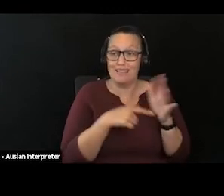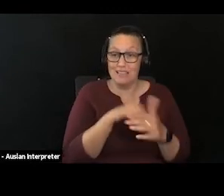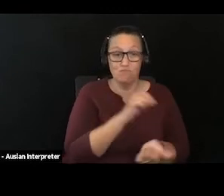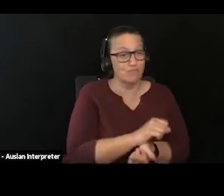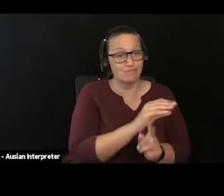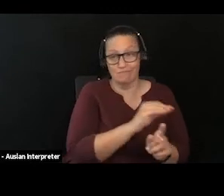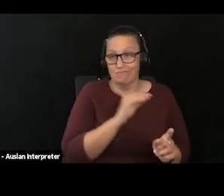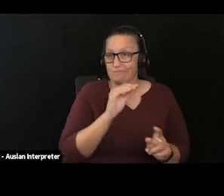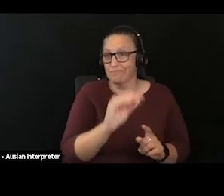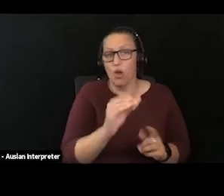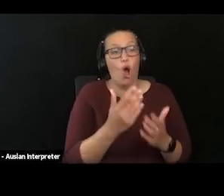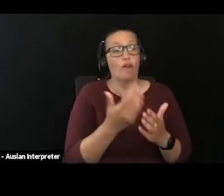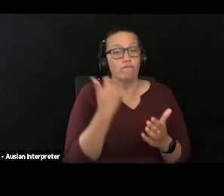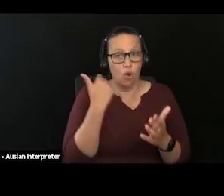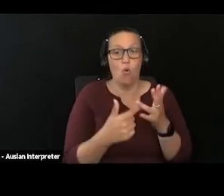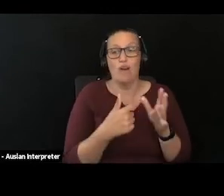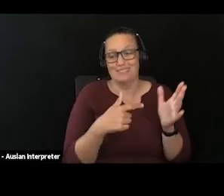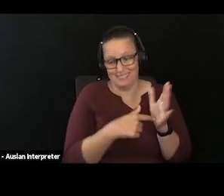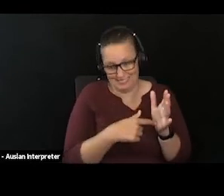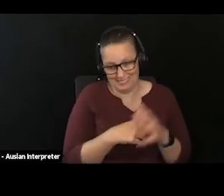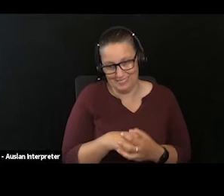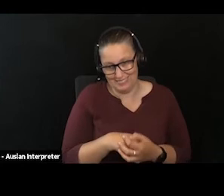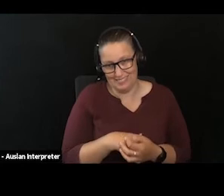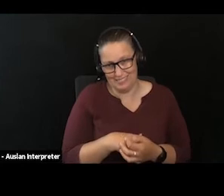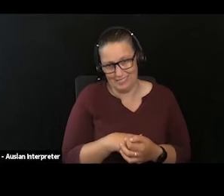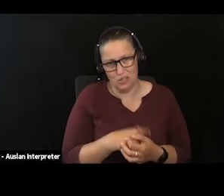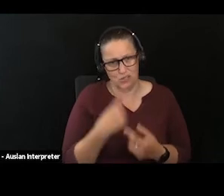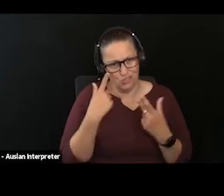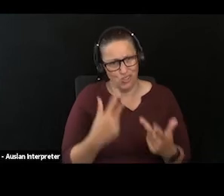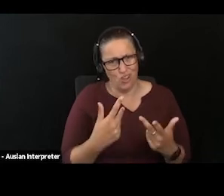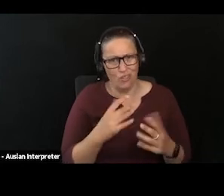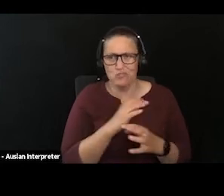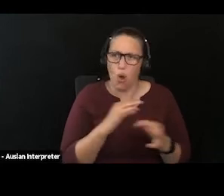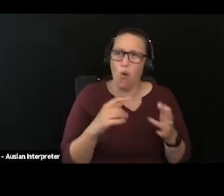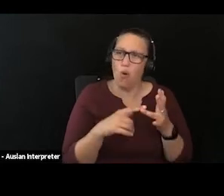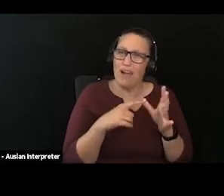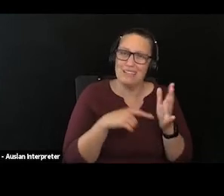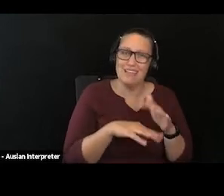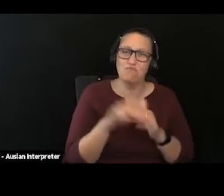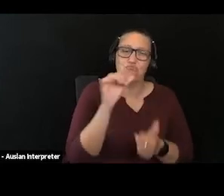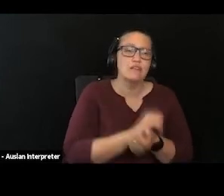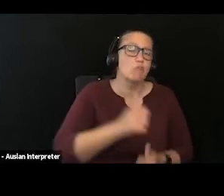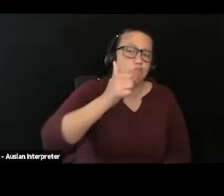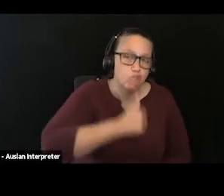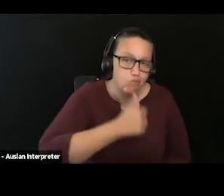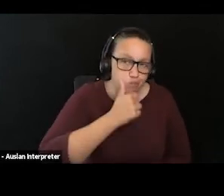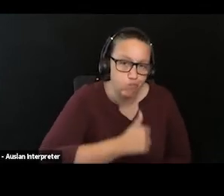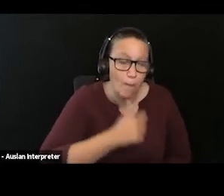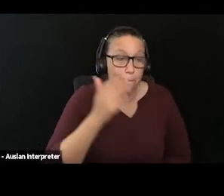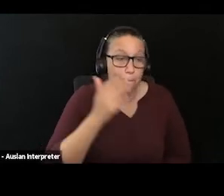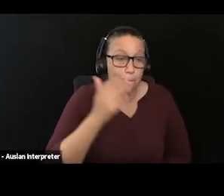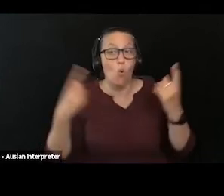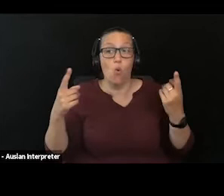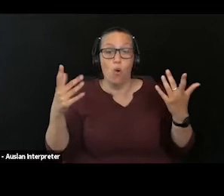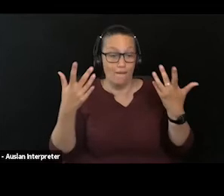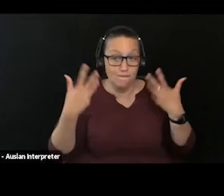them to the off OAT compartment. And so it meant that there was no OAT in prison. So everybody coming out of prison